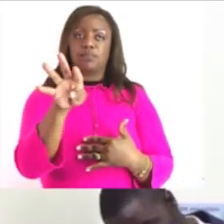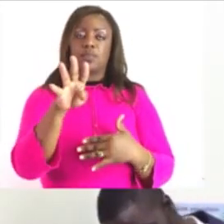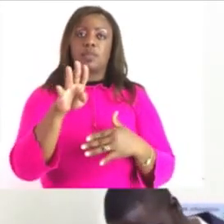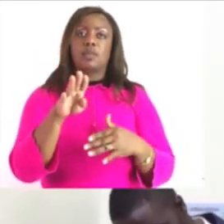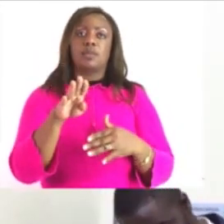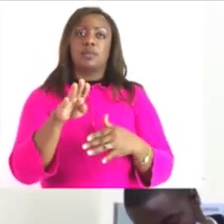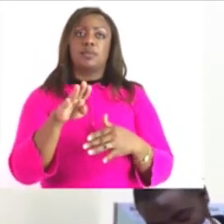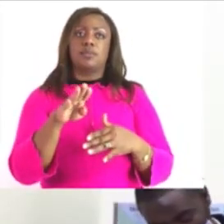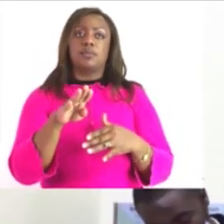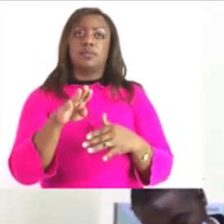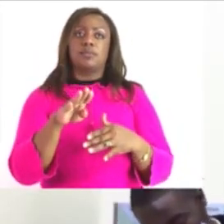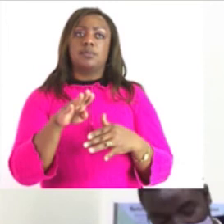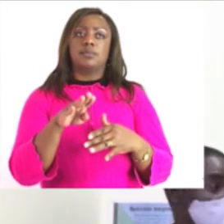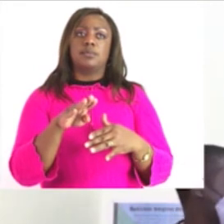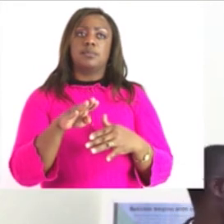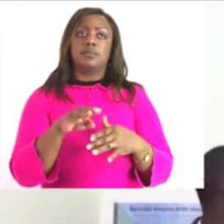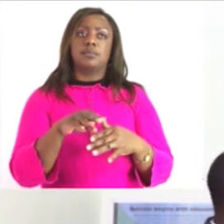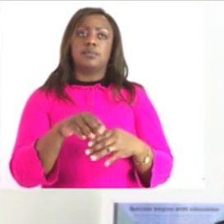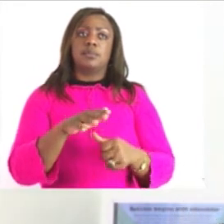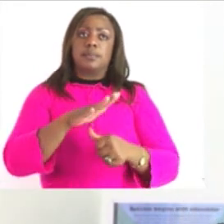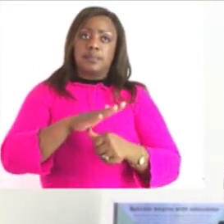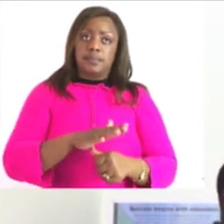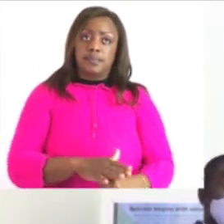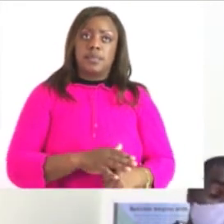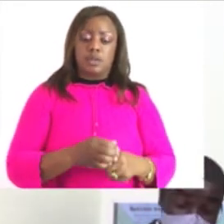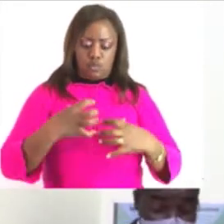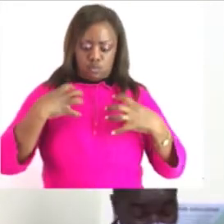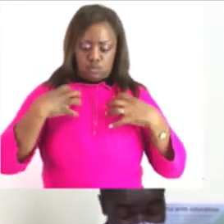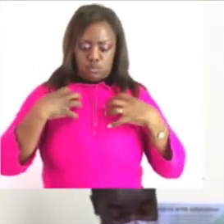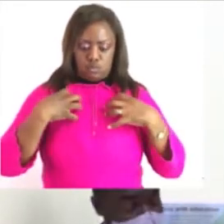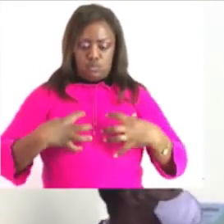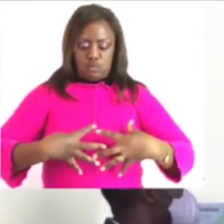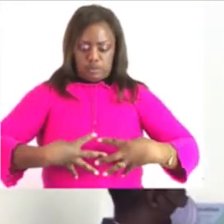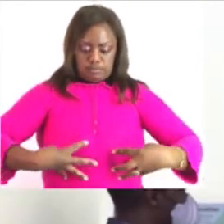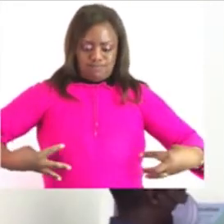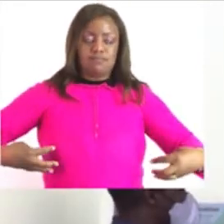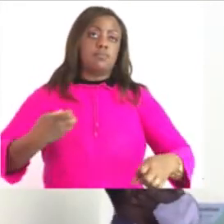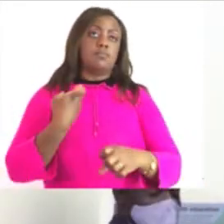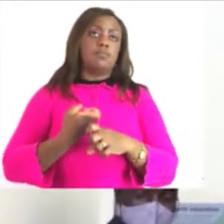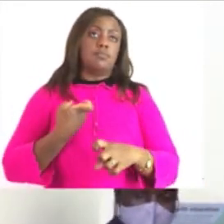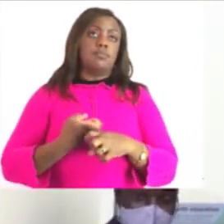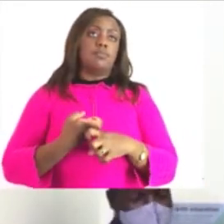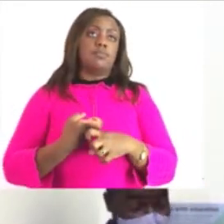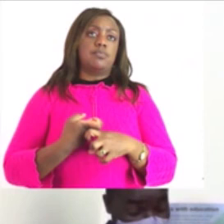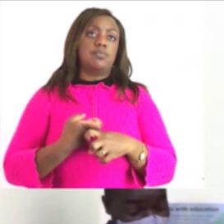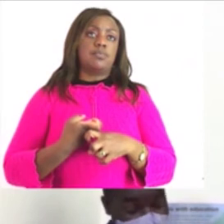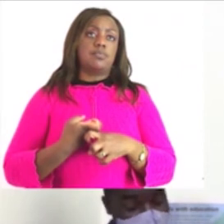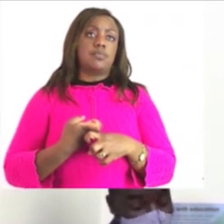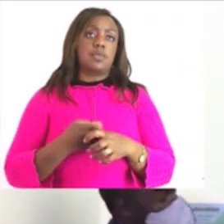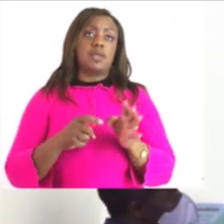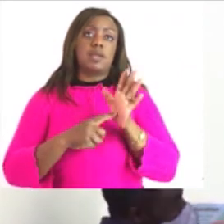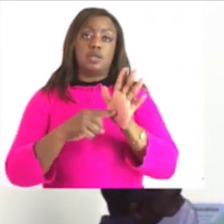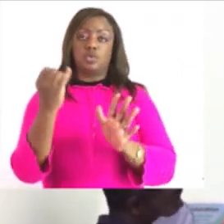cage expands as rib muscles contract. I'm going to have two different pictures, but you have to be